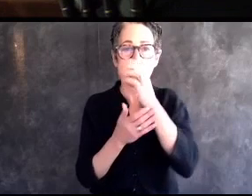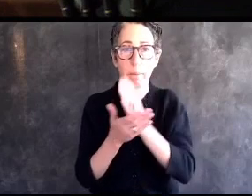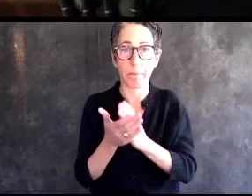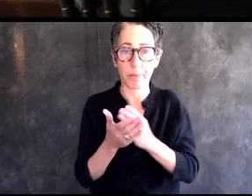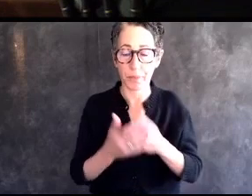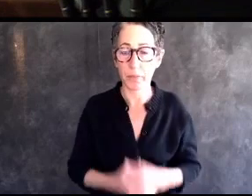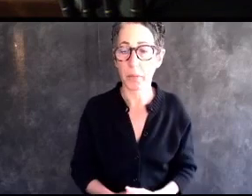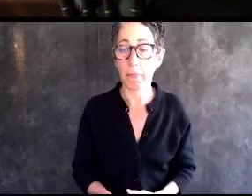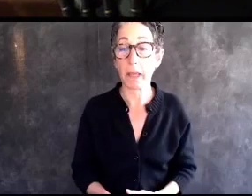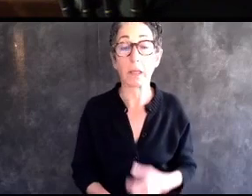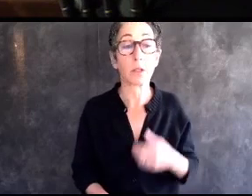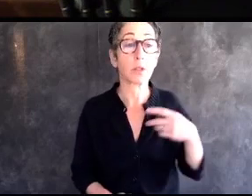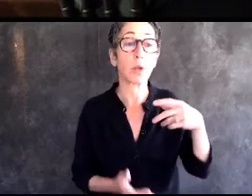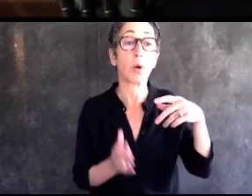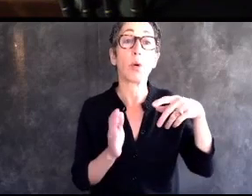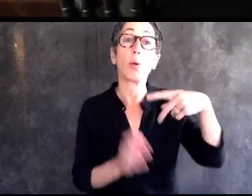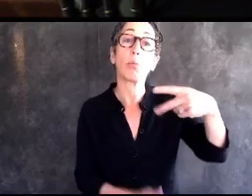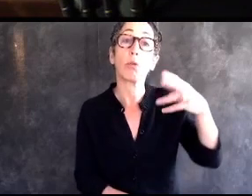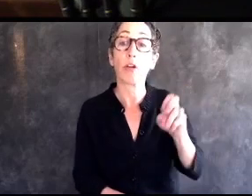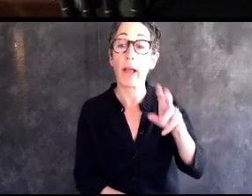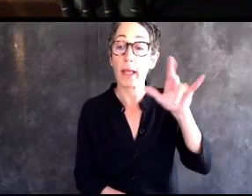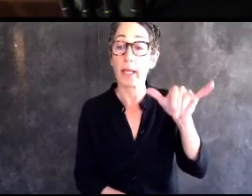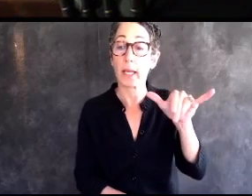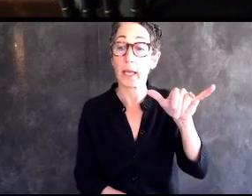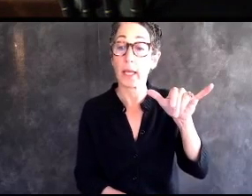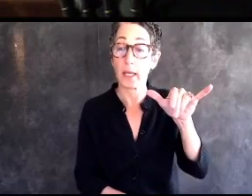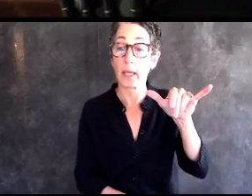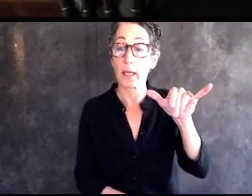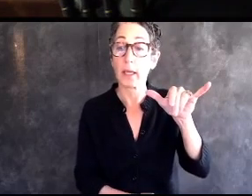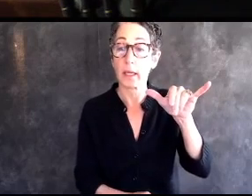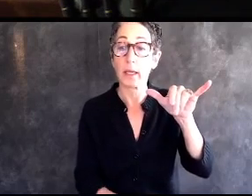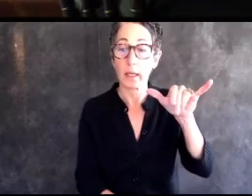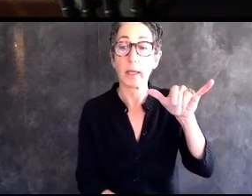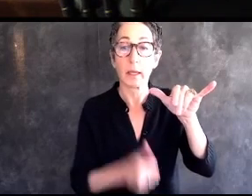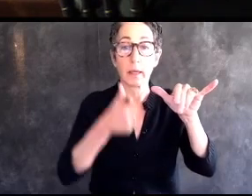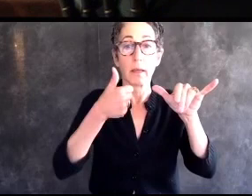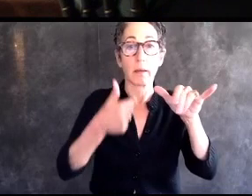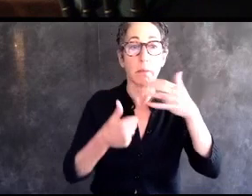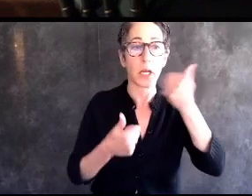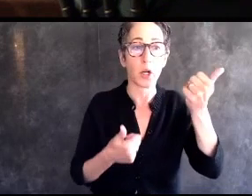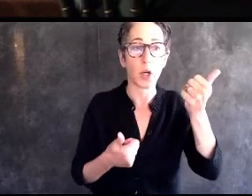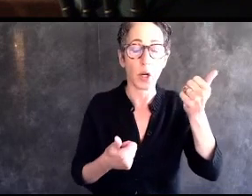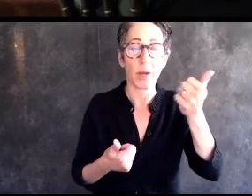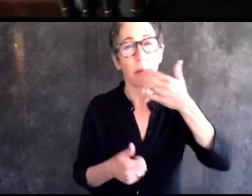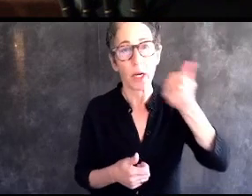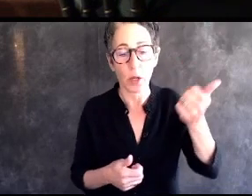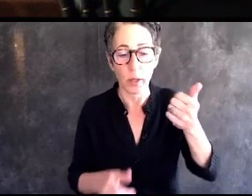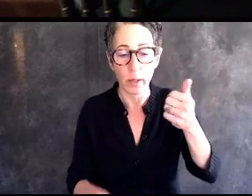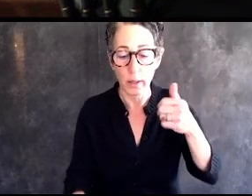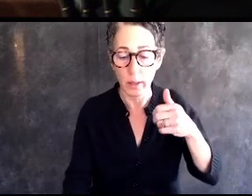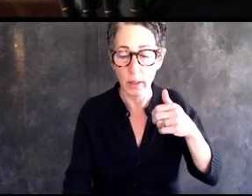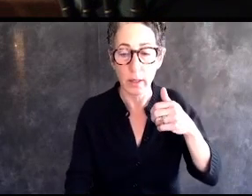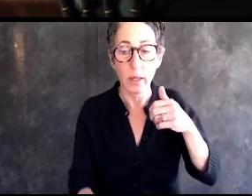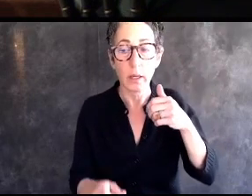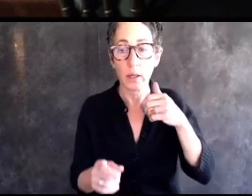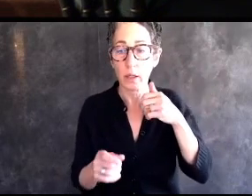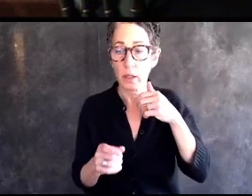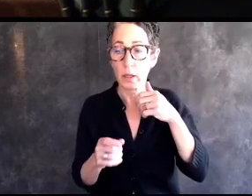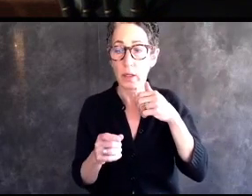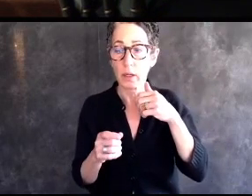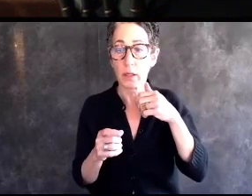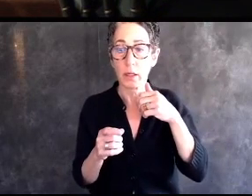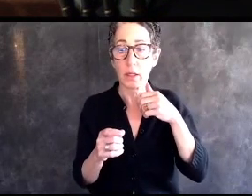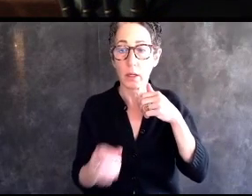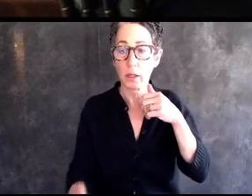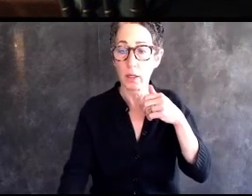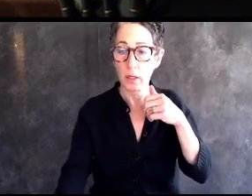we mean technologies for collaborative diversity. Taiwan is an incredibly diverse place with